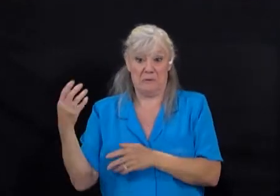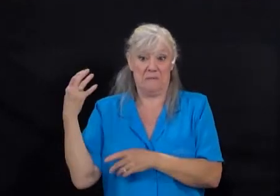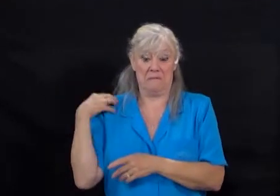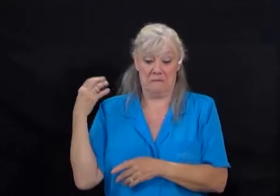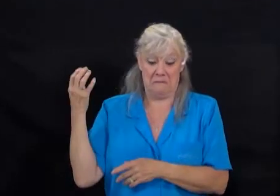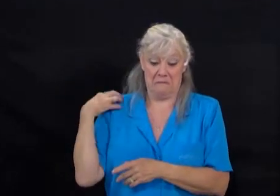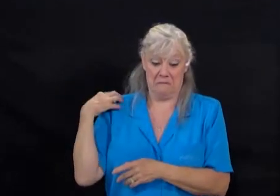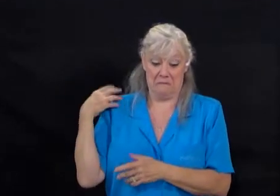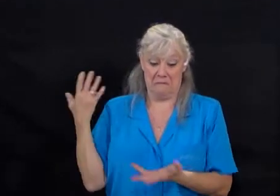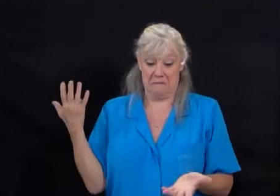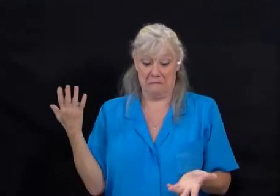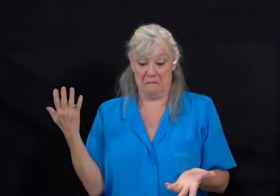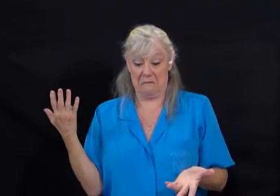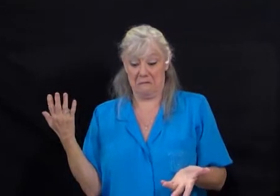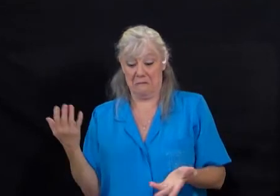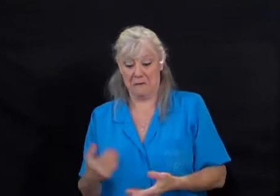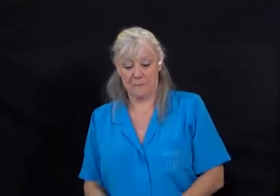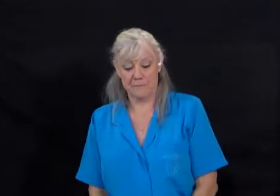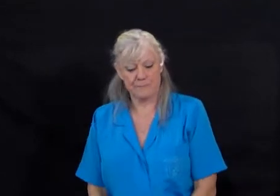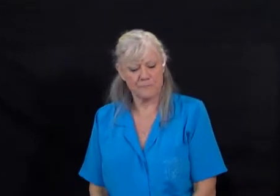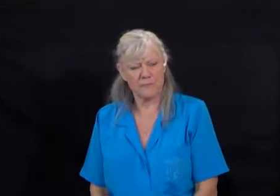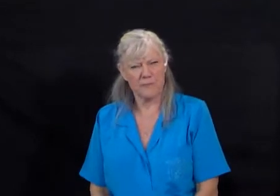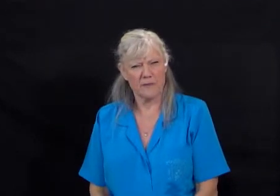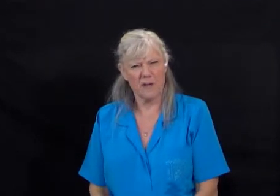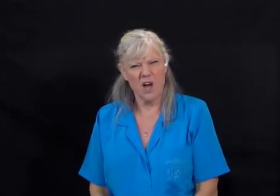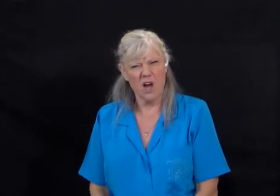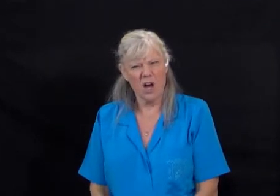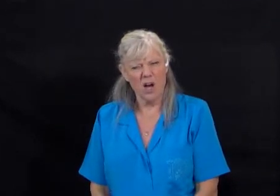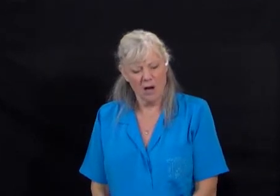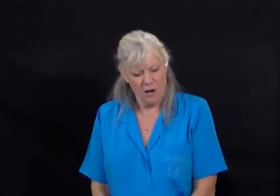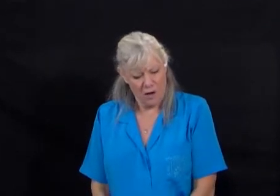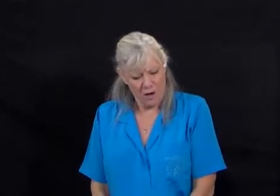to carry out your work? And that